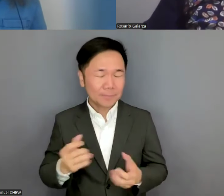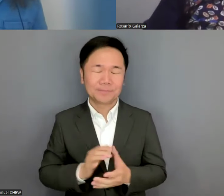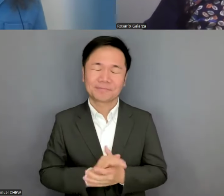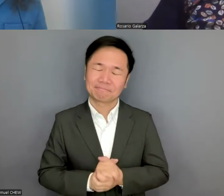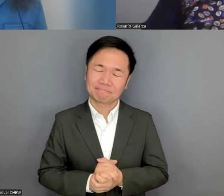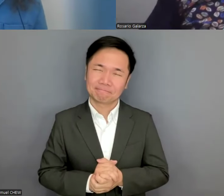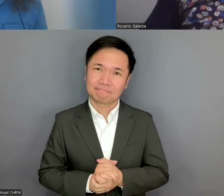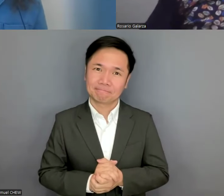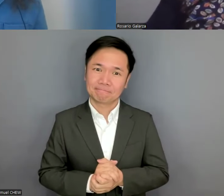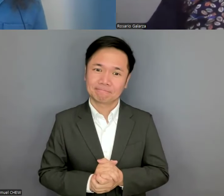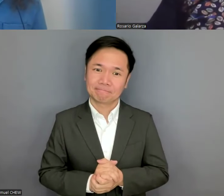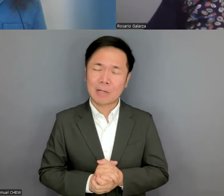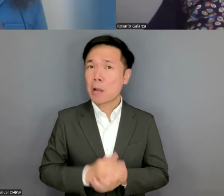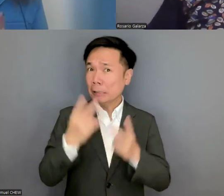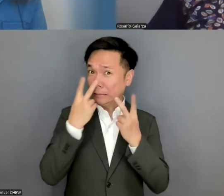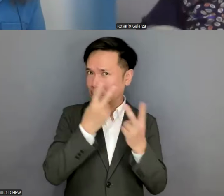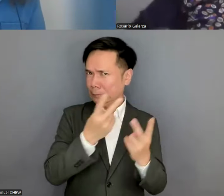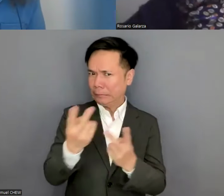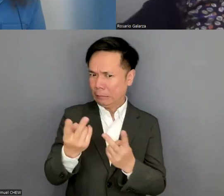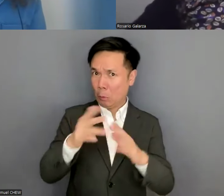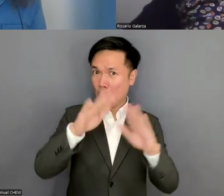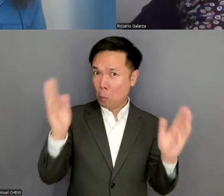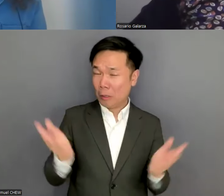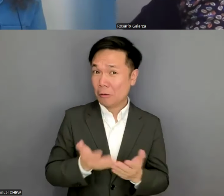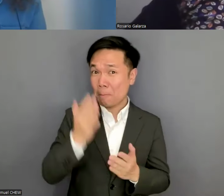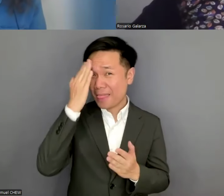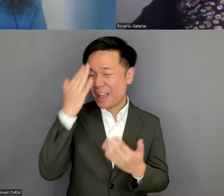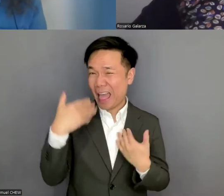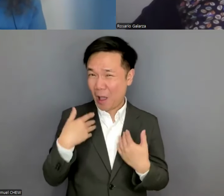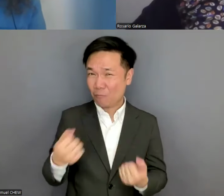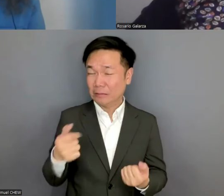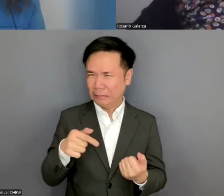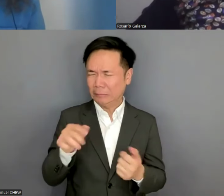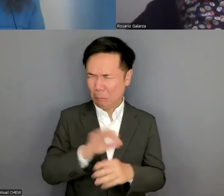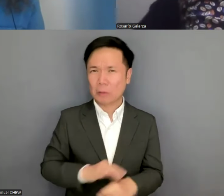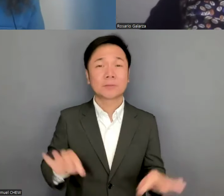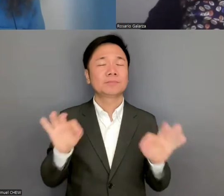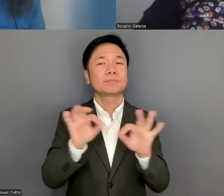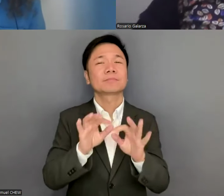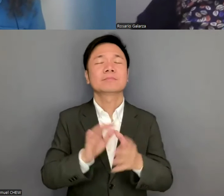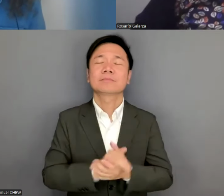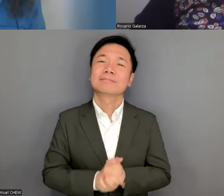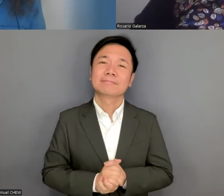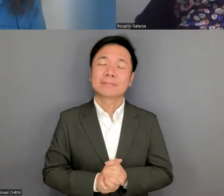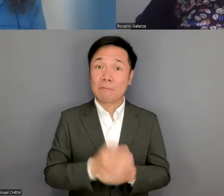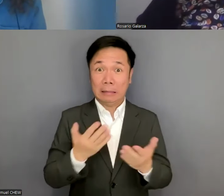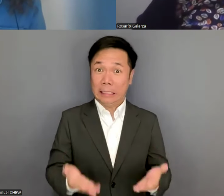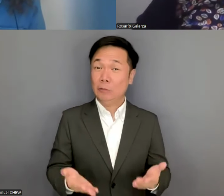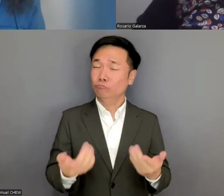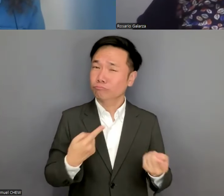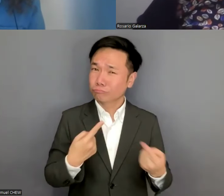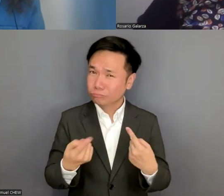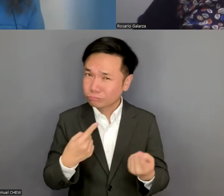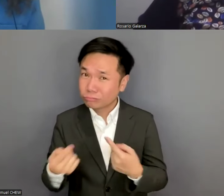global fora is mental health is becoming more important. So I'm glad that in the discussion, this came out